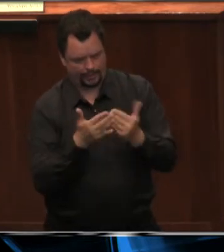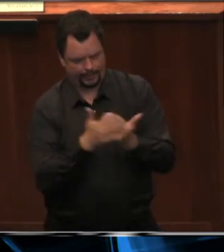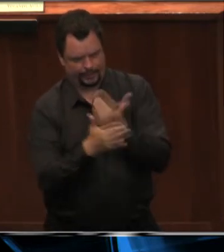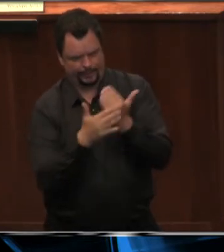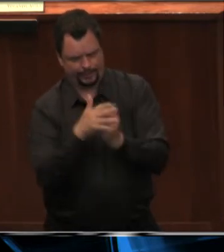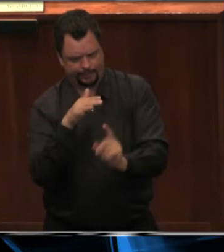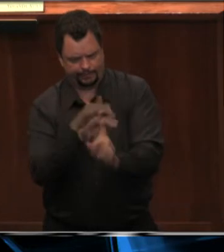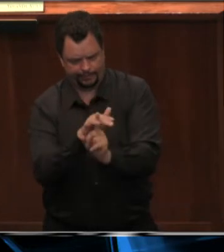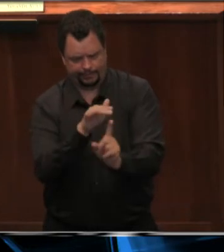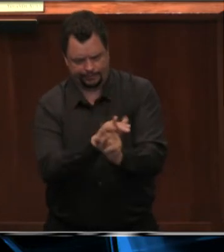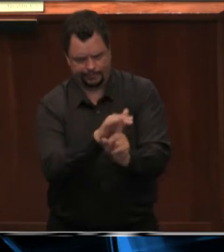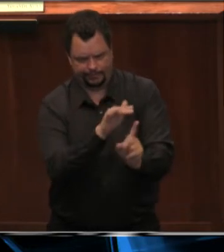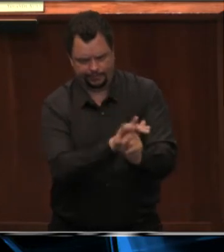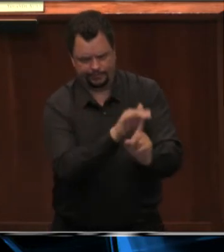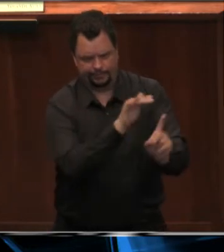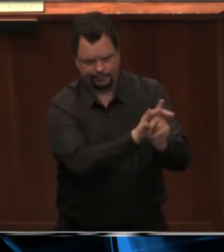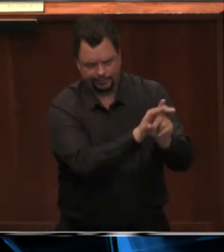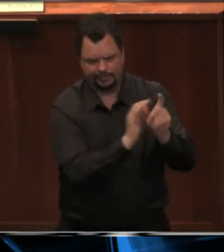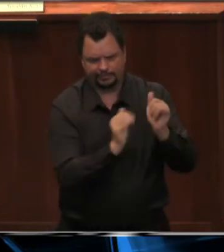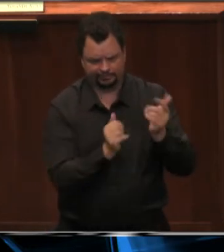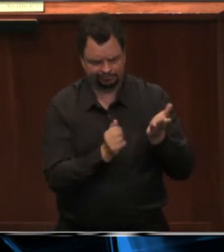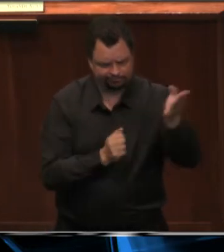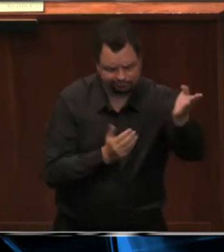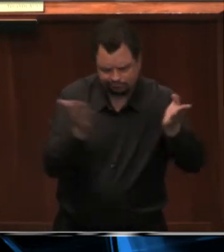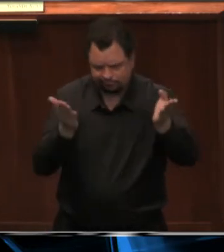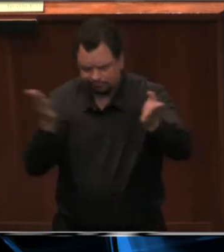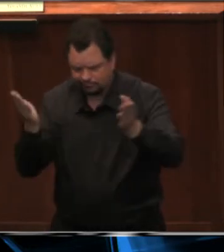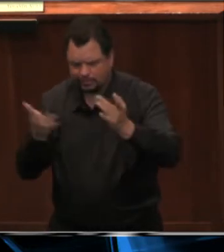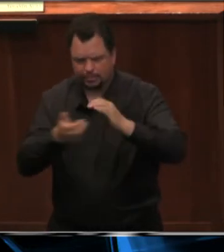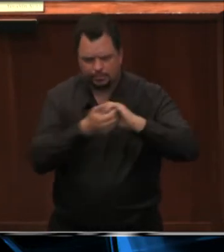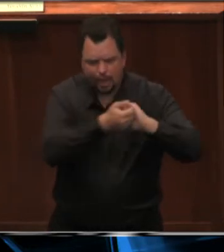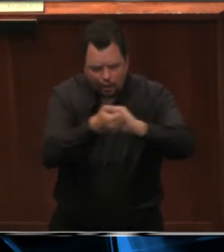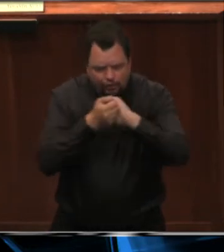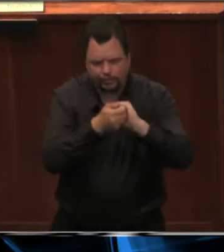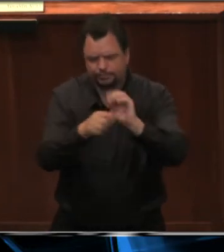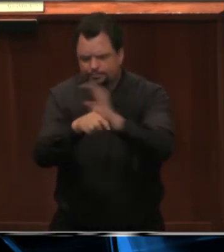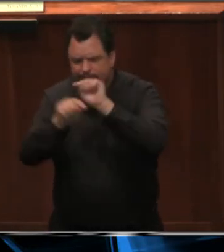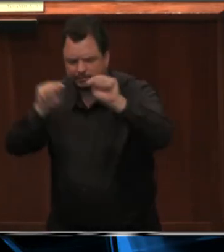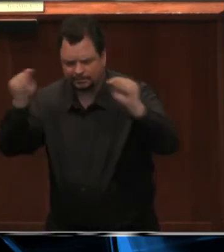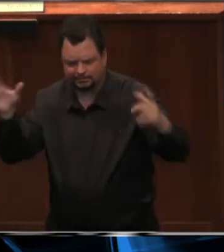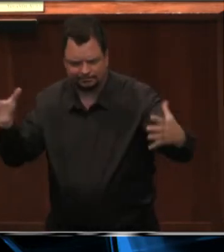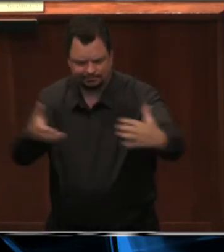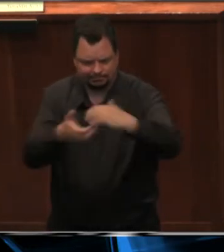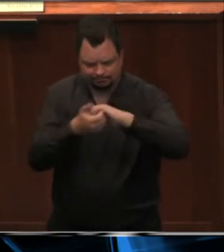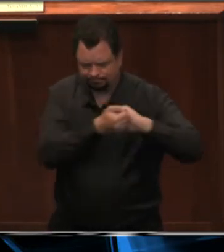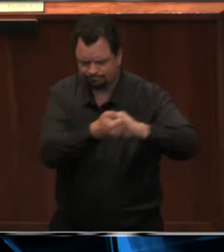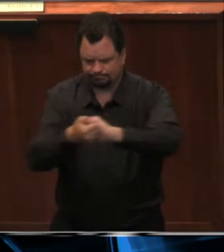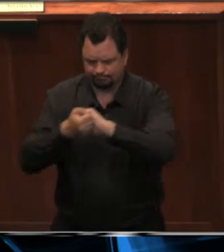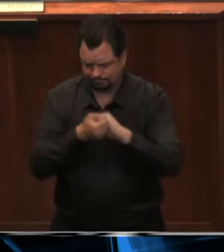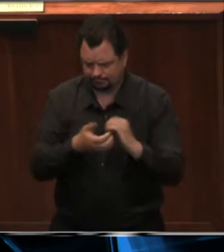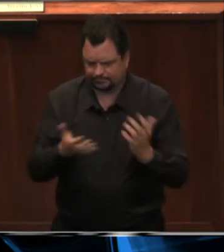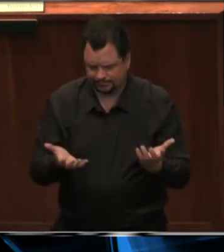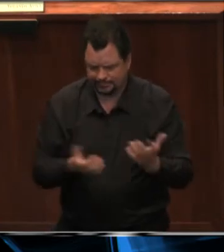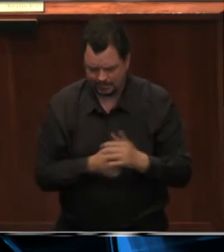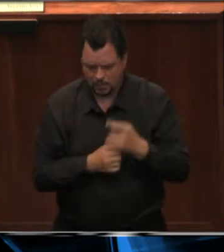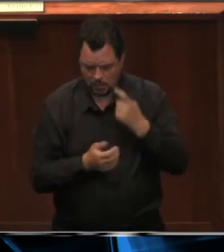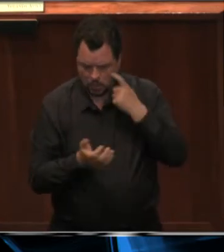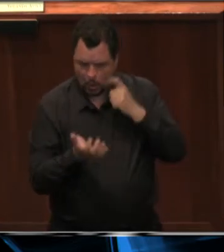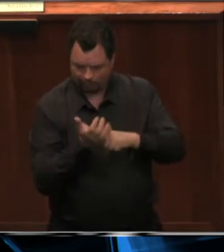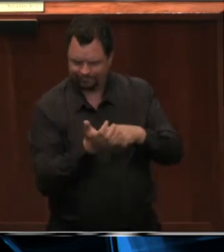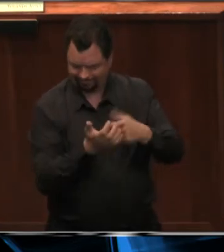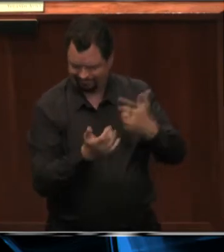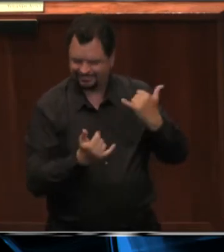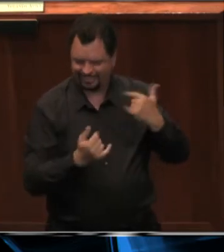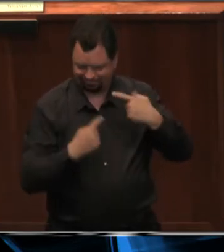cooperation amongst our hospital partners and with the health department. So I've been able to see real progress with that, and thank